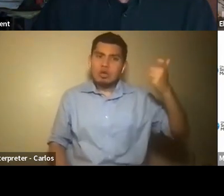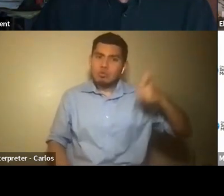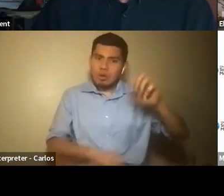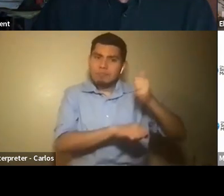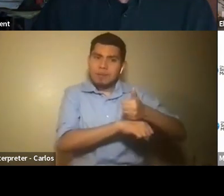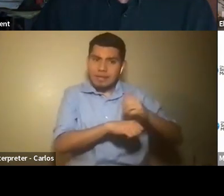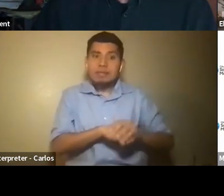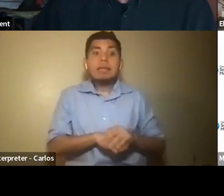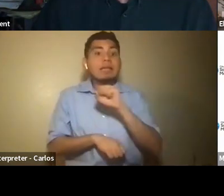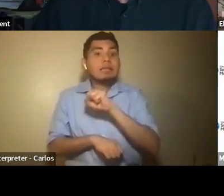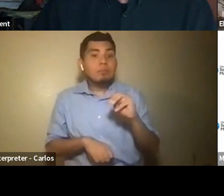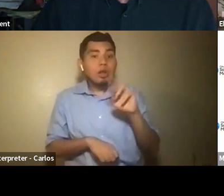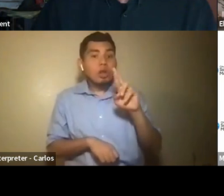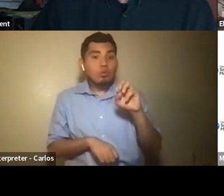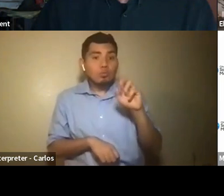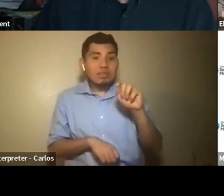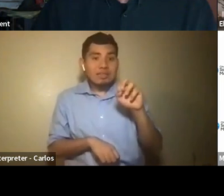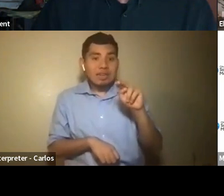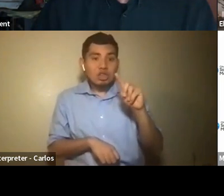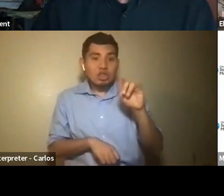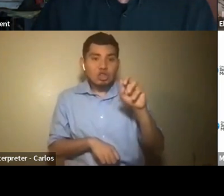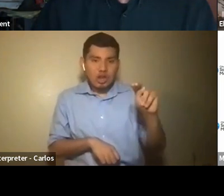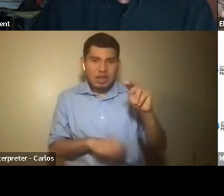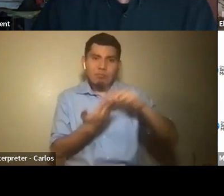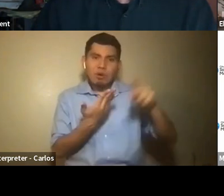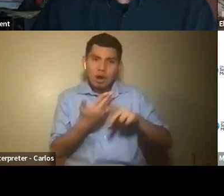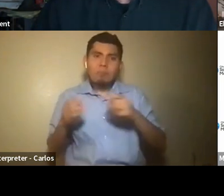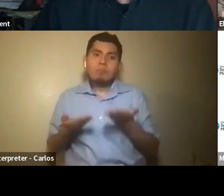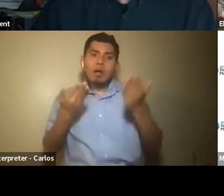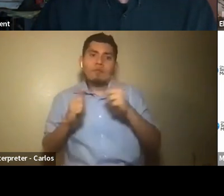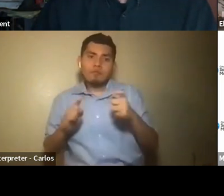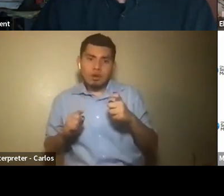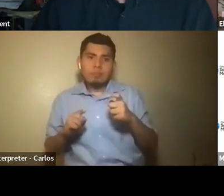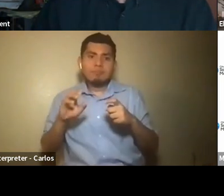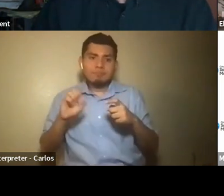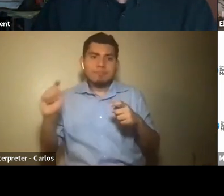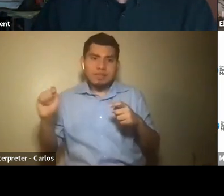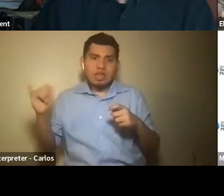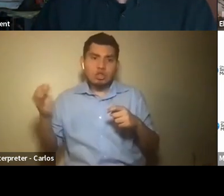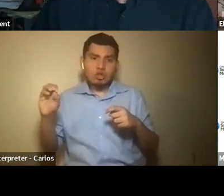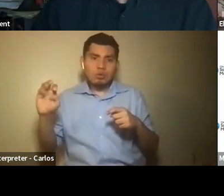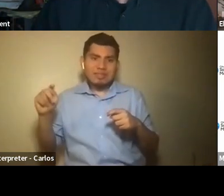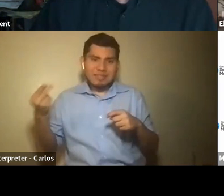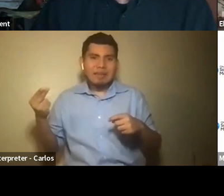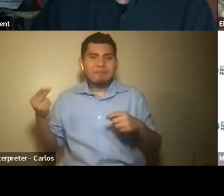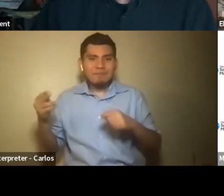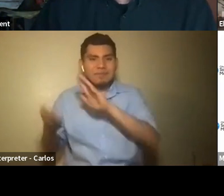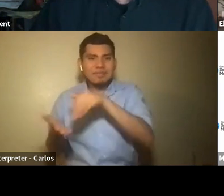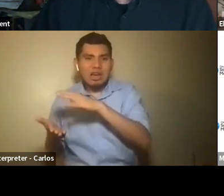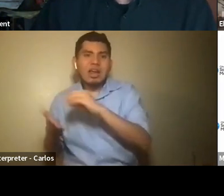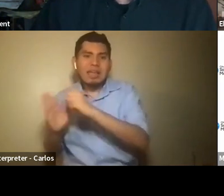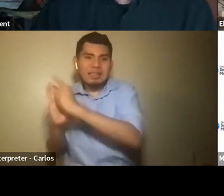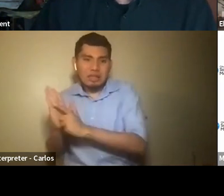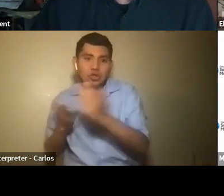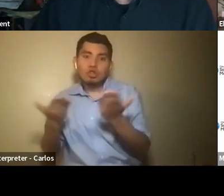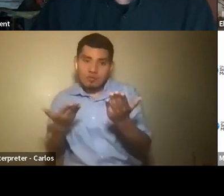Program, offered by the St. Joseph Center, also through the HSGP, and General Community Legal Services, offered by